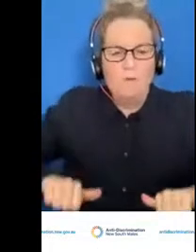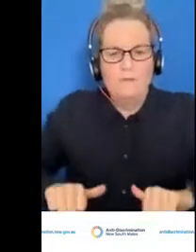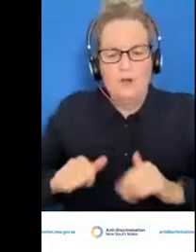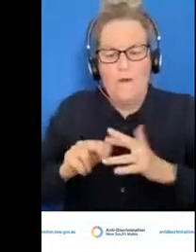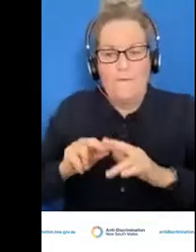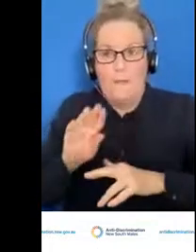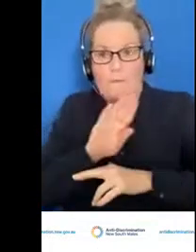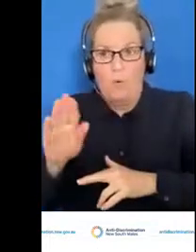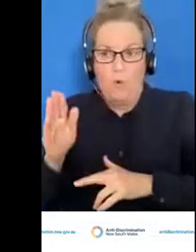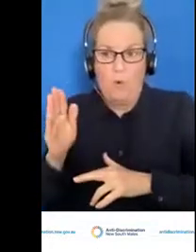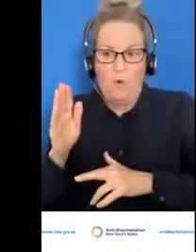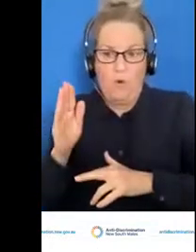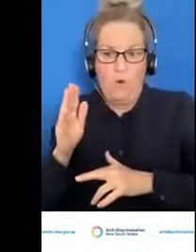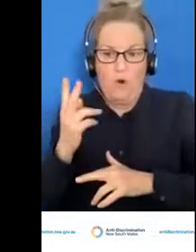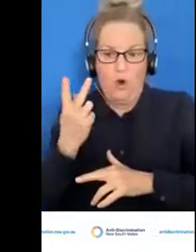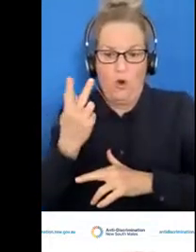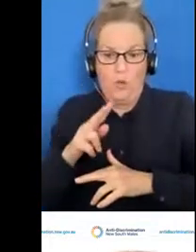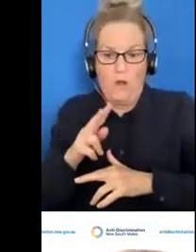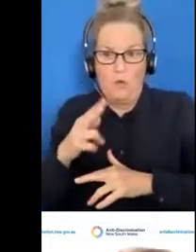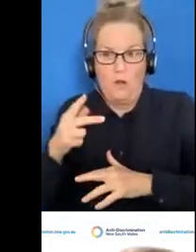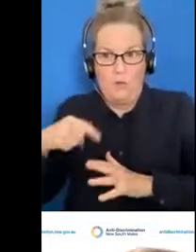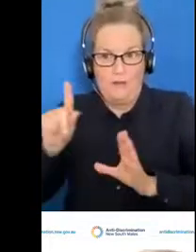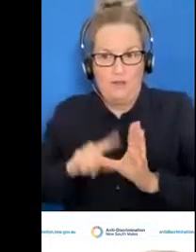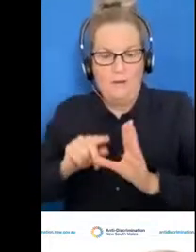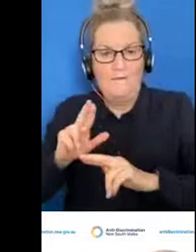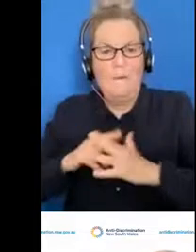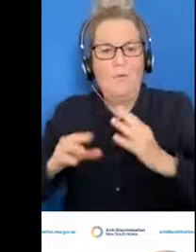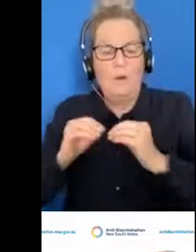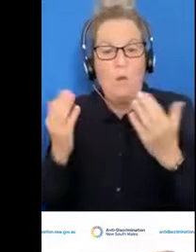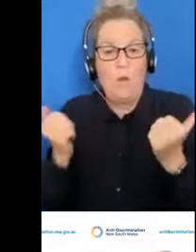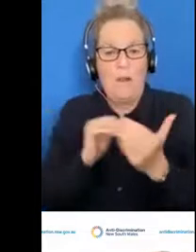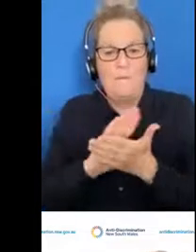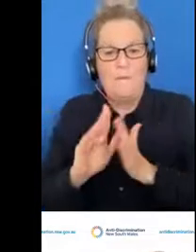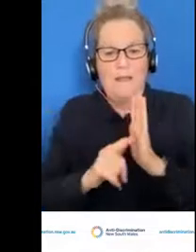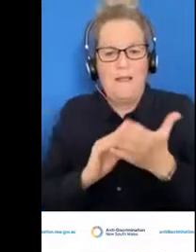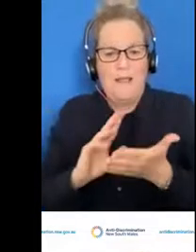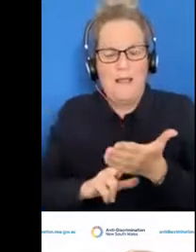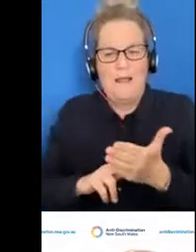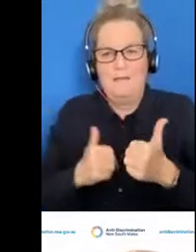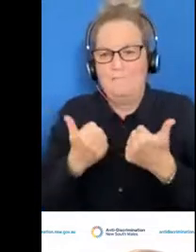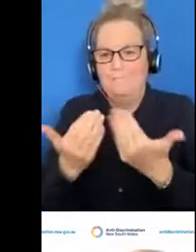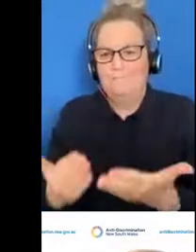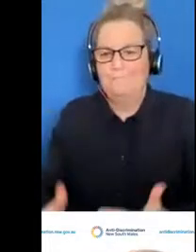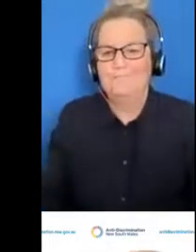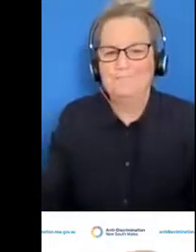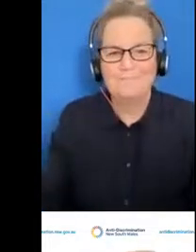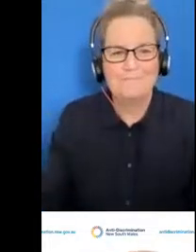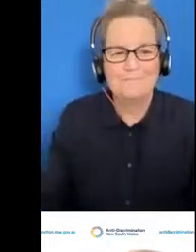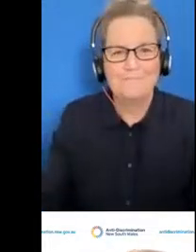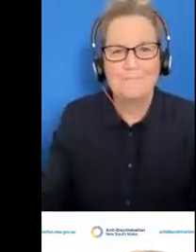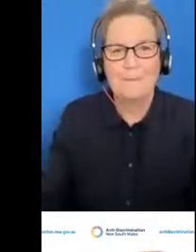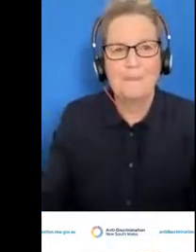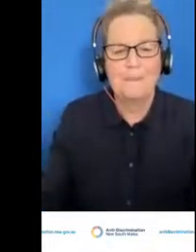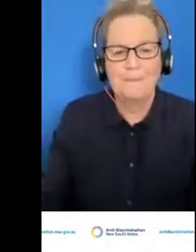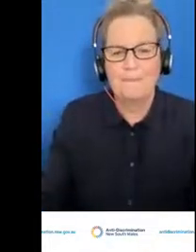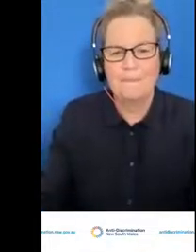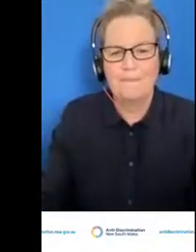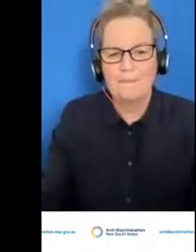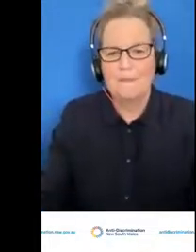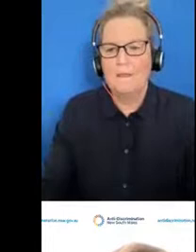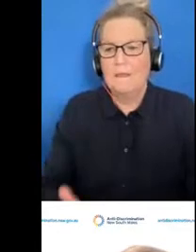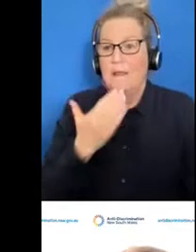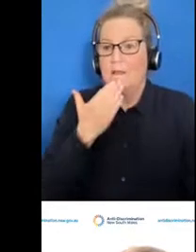Board in February 2022. Welcome, Helen. I will hand it over to you. Well, thank you very much, Jacqueline. And can I